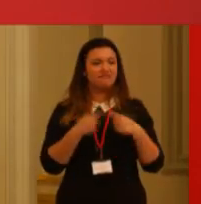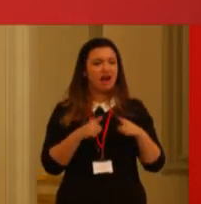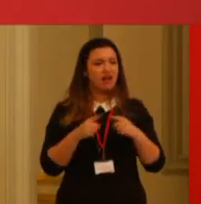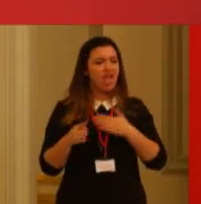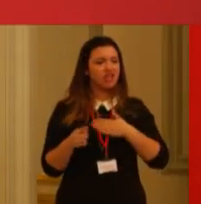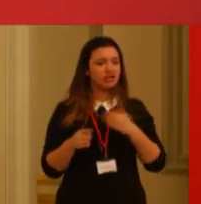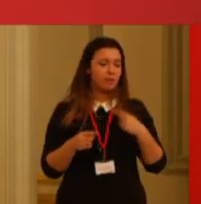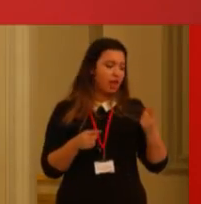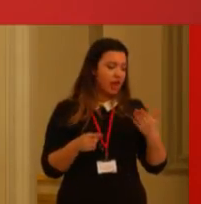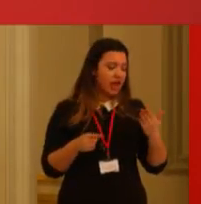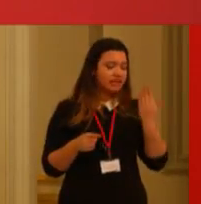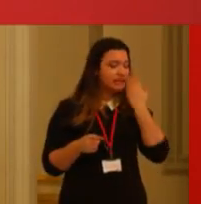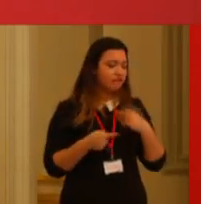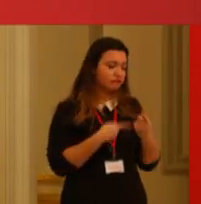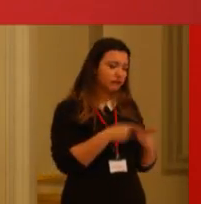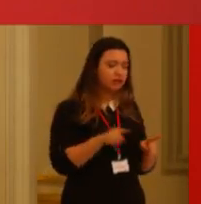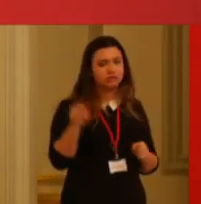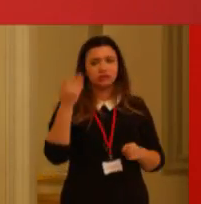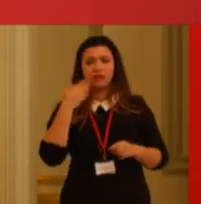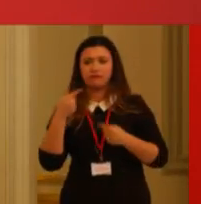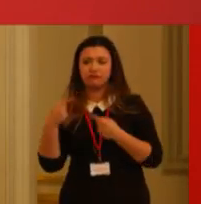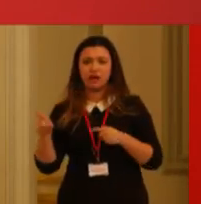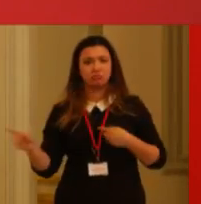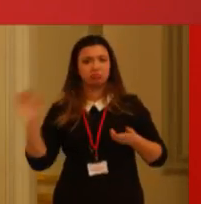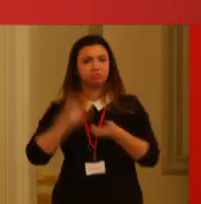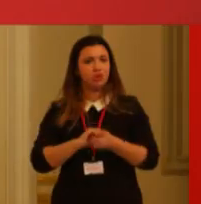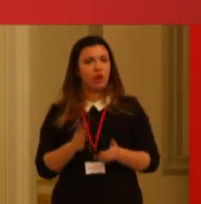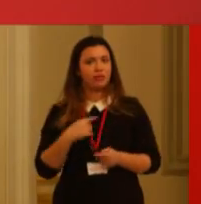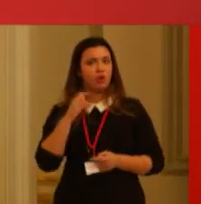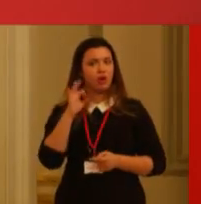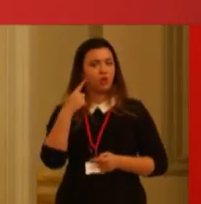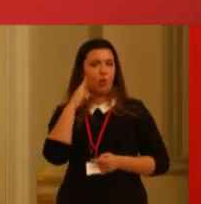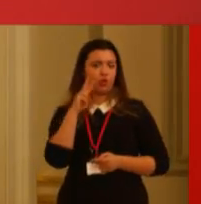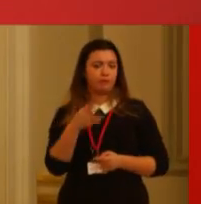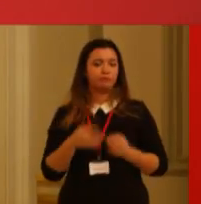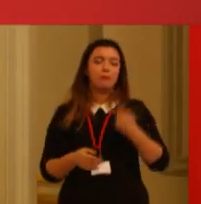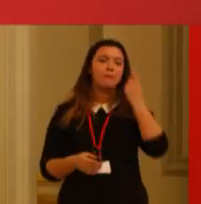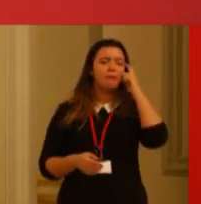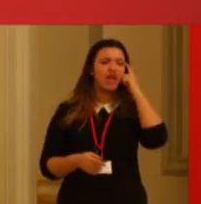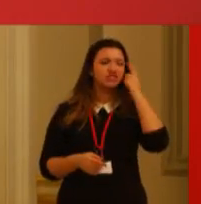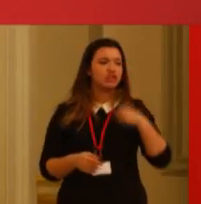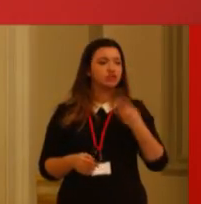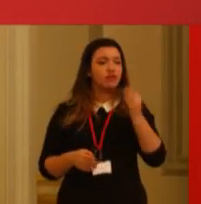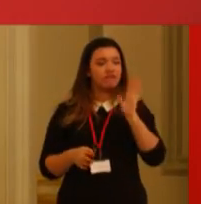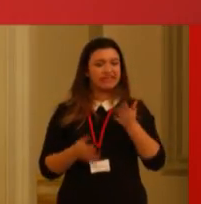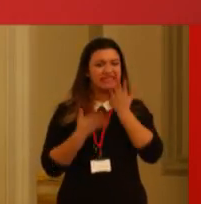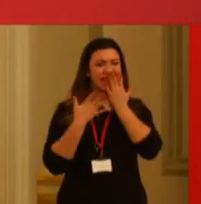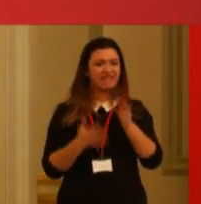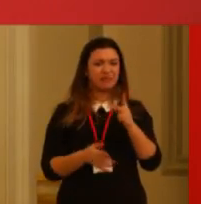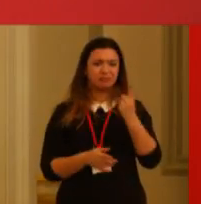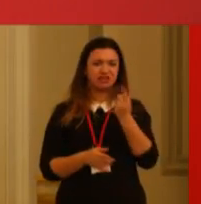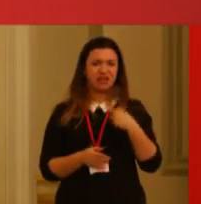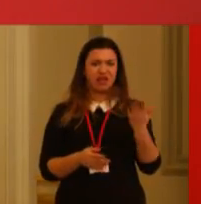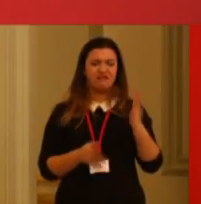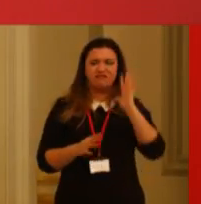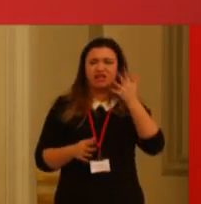they intersect, and they appreciate the fact that they might thrill upon and they might be fearful of, or they might value